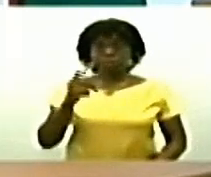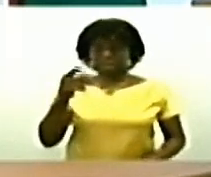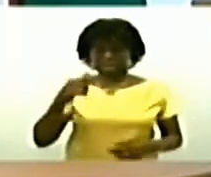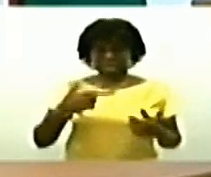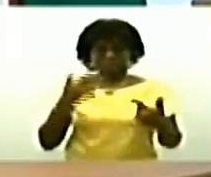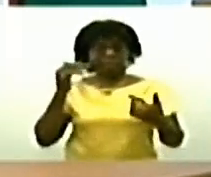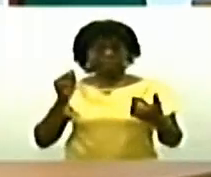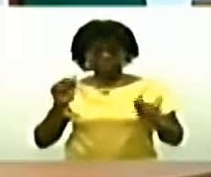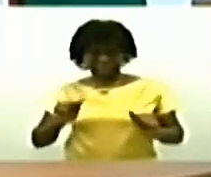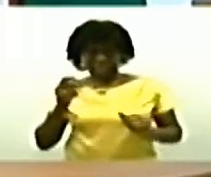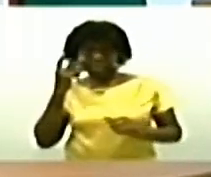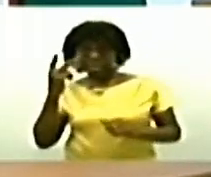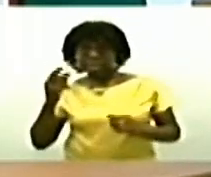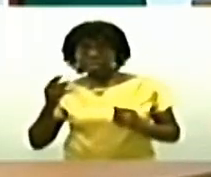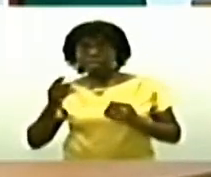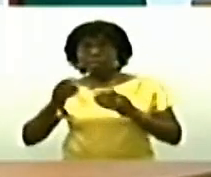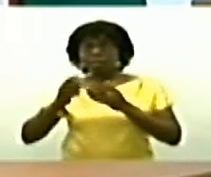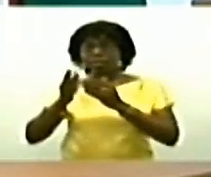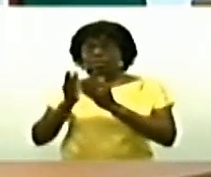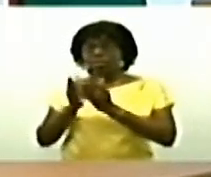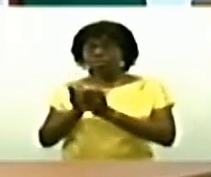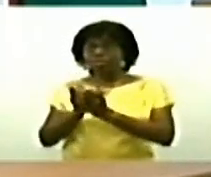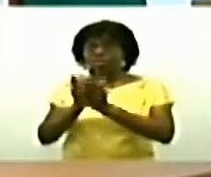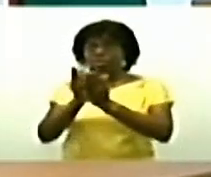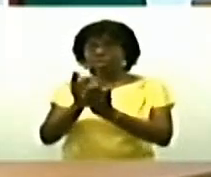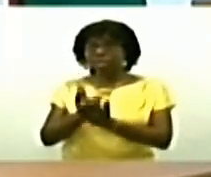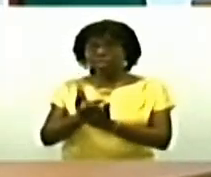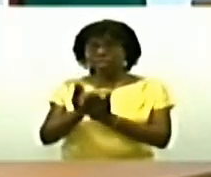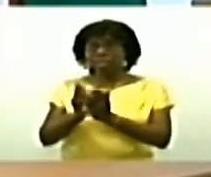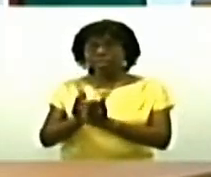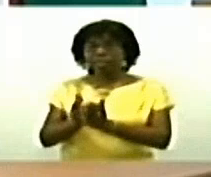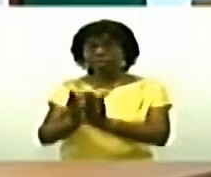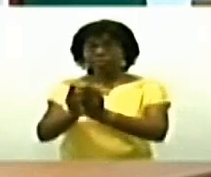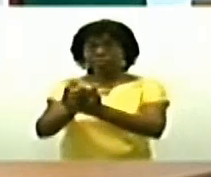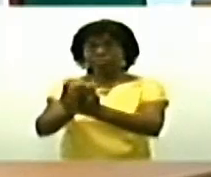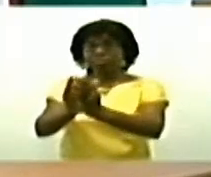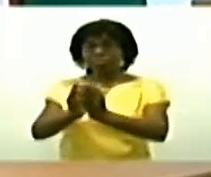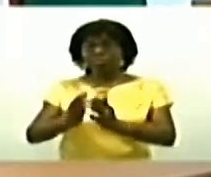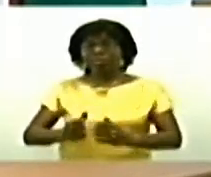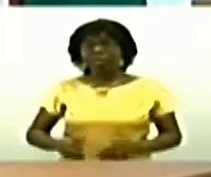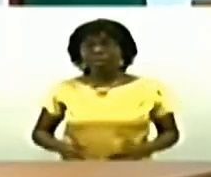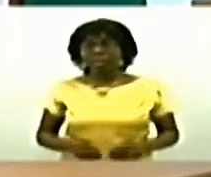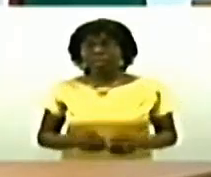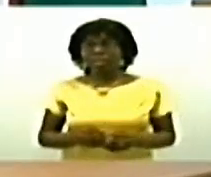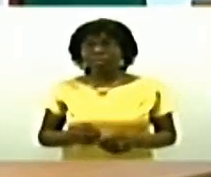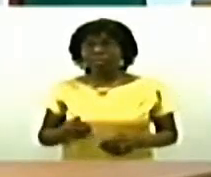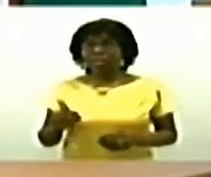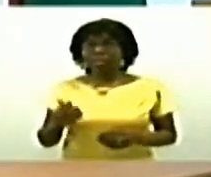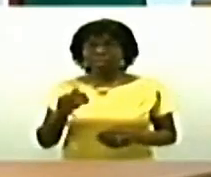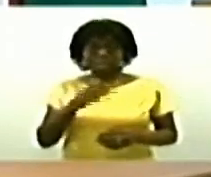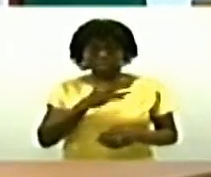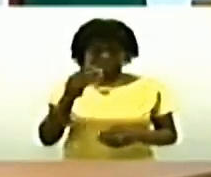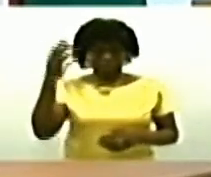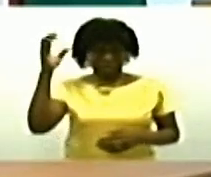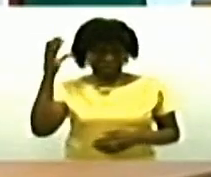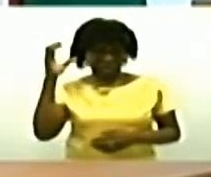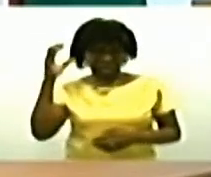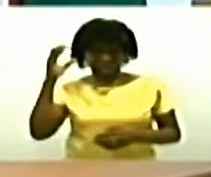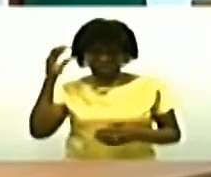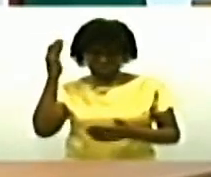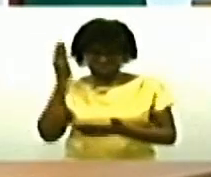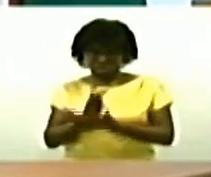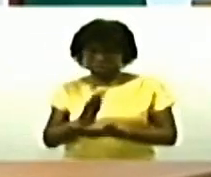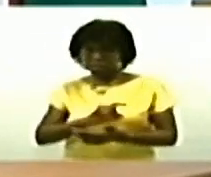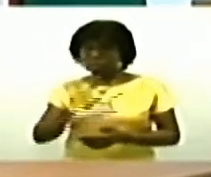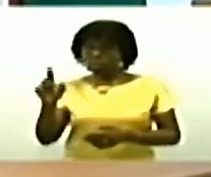the yachts. And I have a cousin now who has stopped doing what he's been doing all his life and